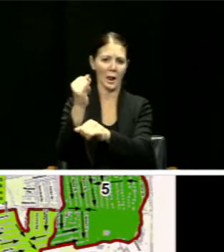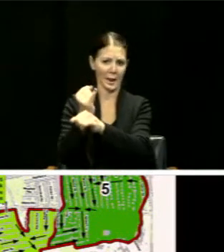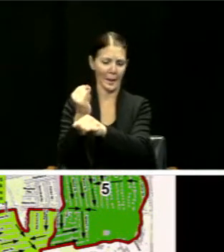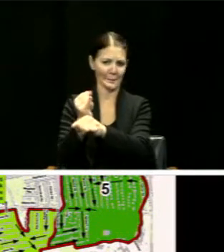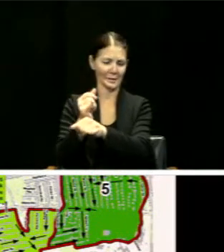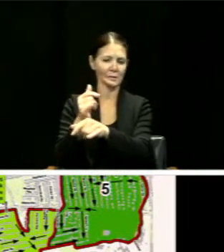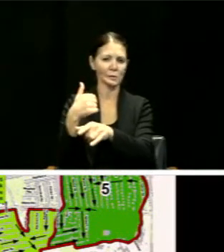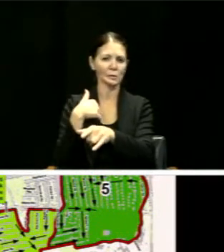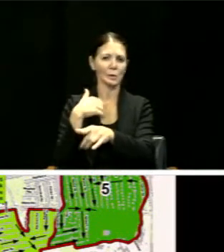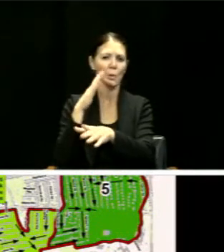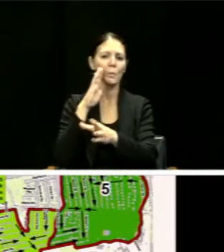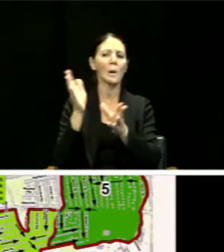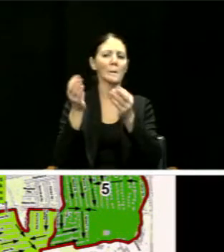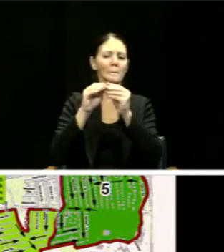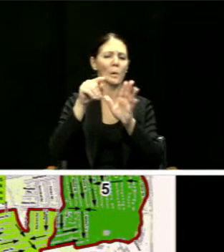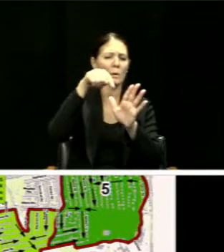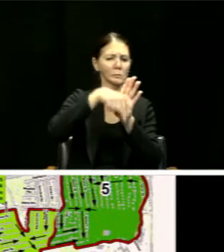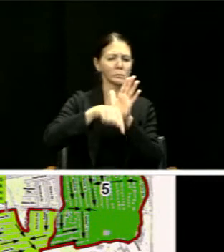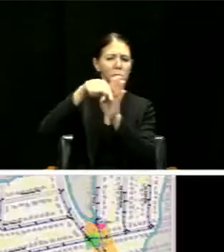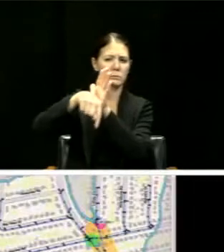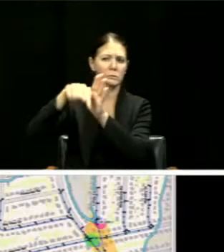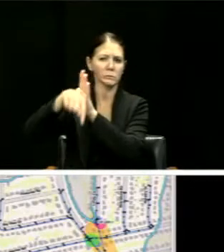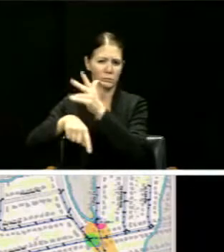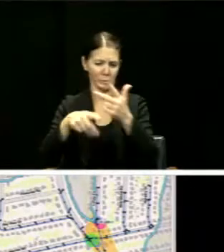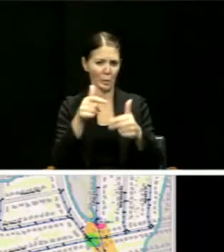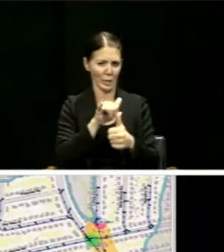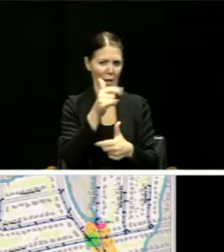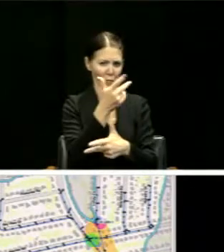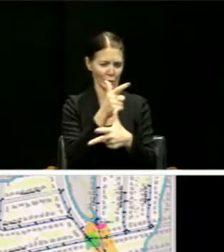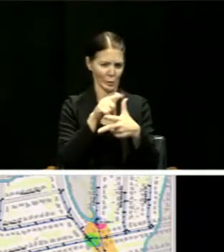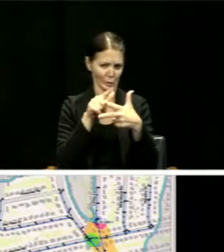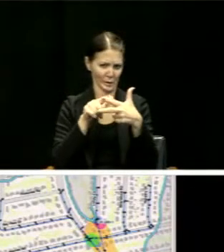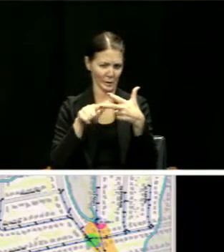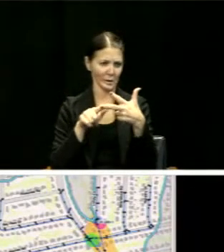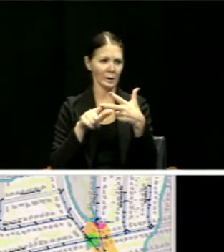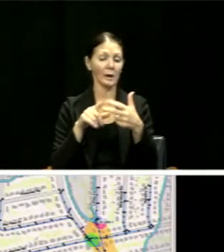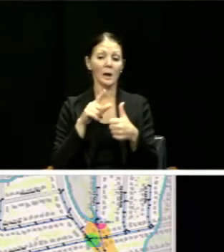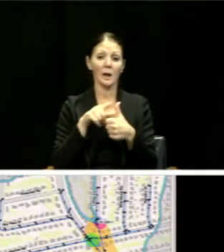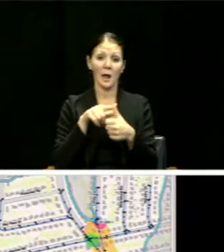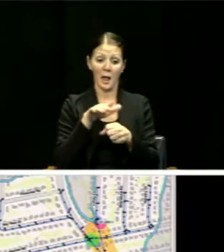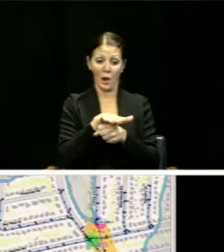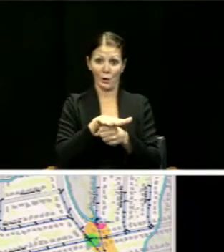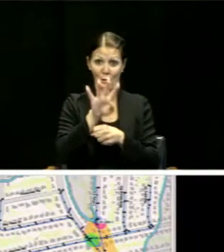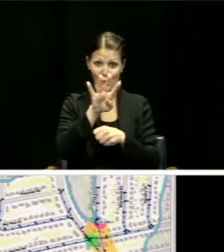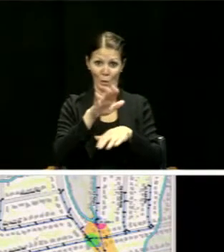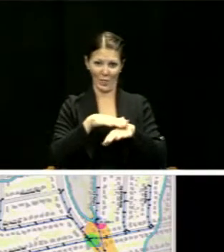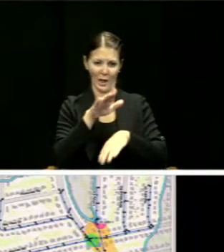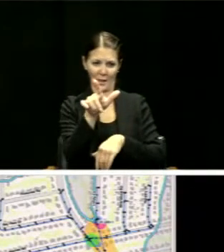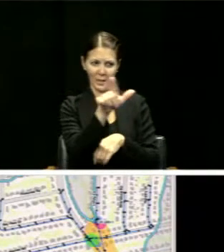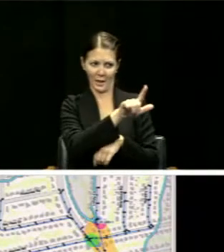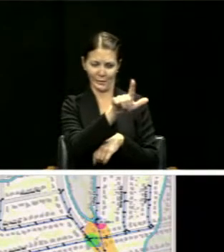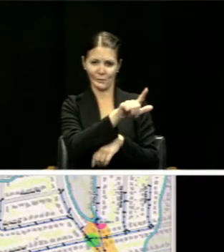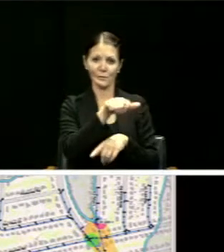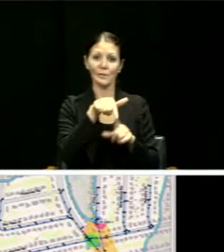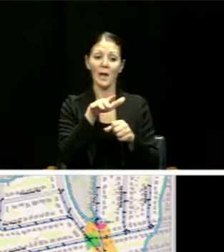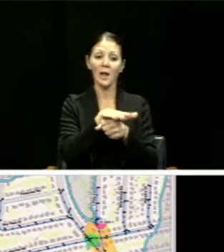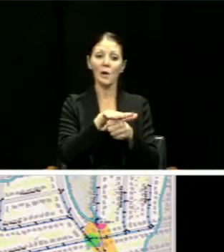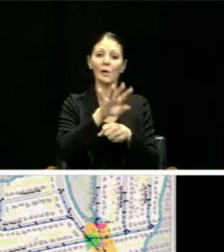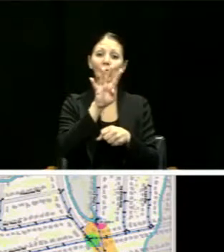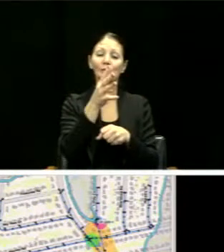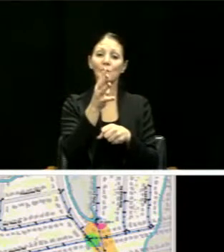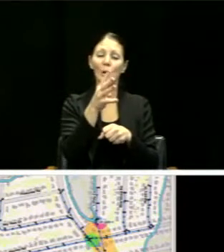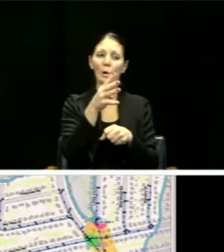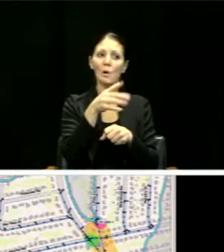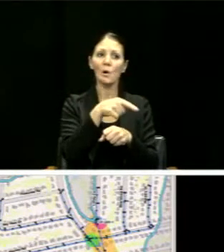to kind of go in a little more detail on those areas. So area 4 is on the left side. And area 4, the